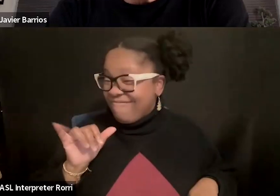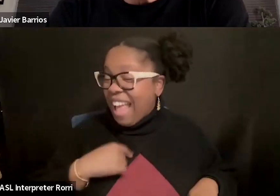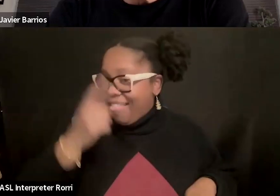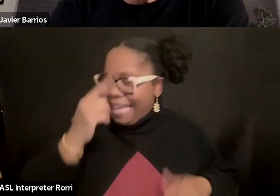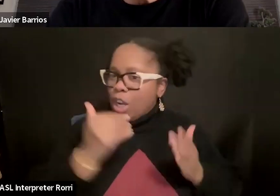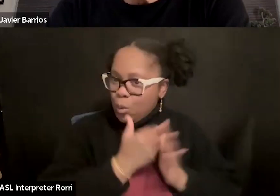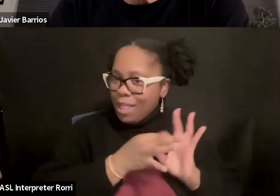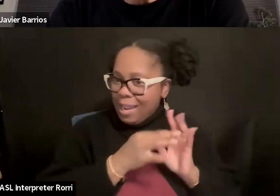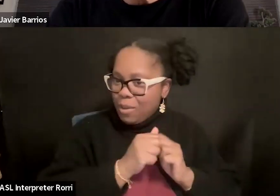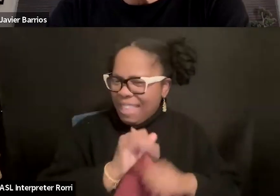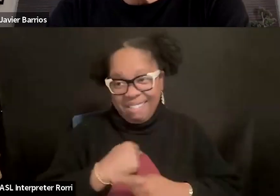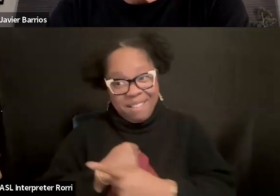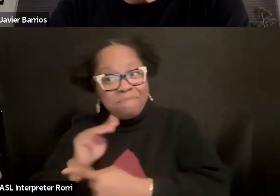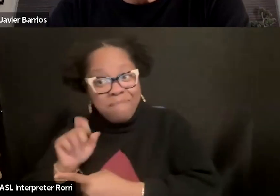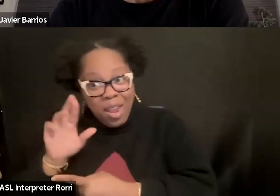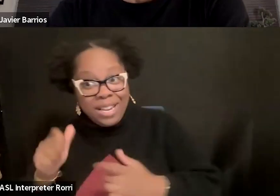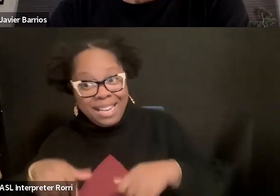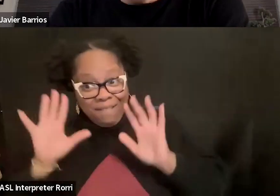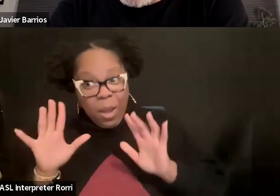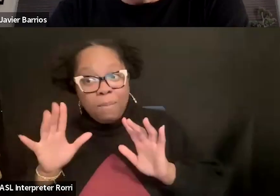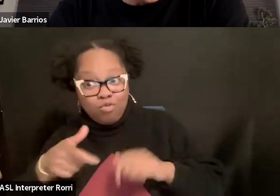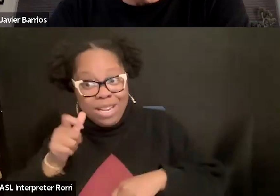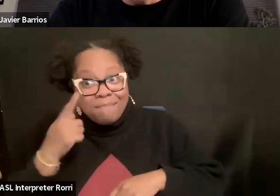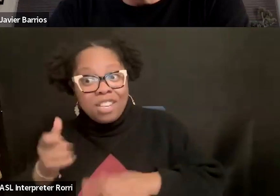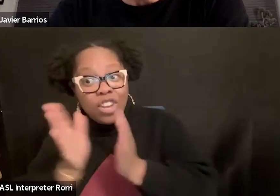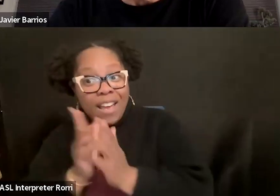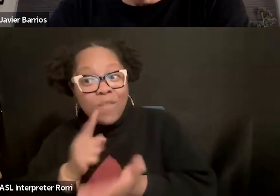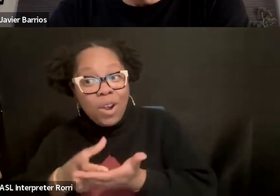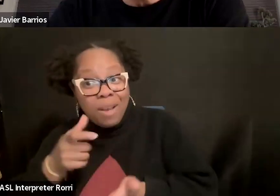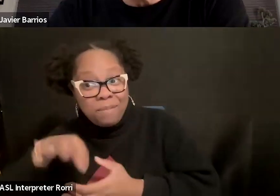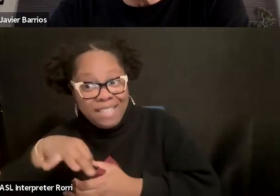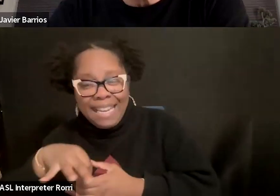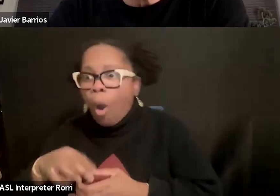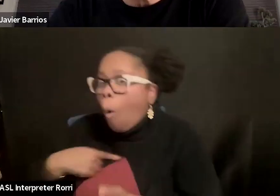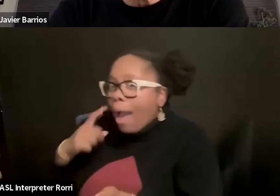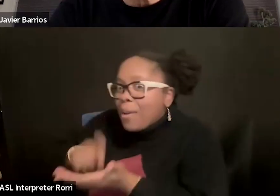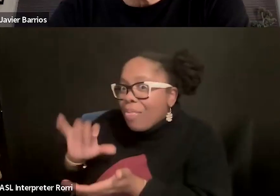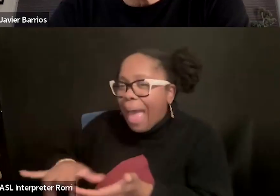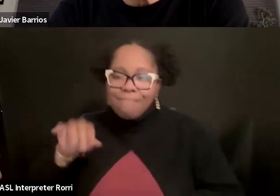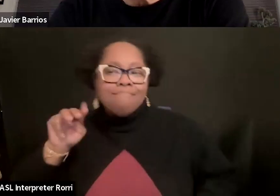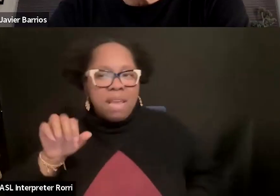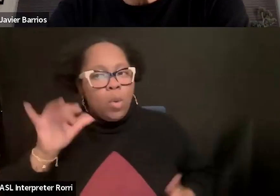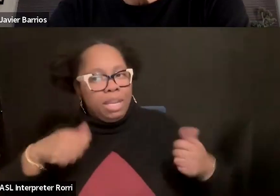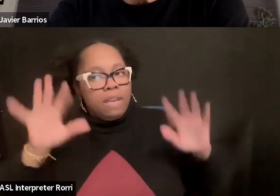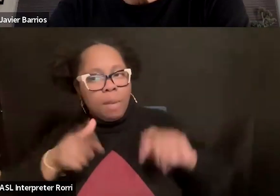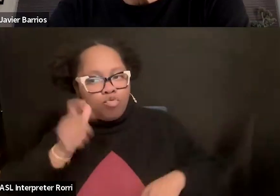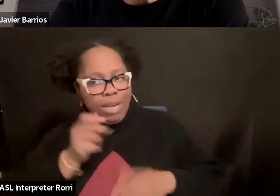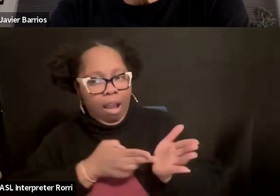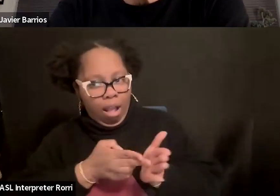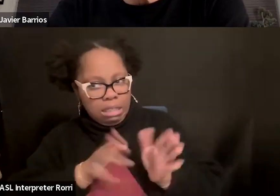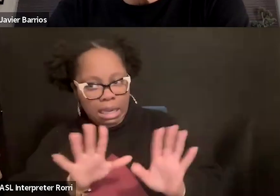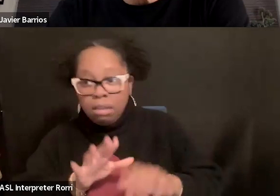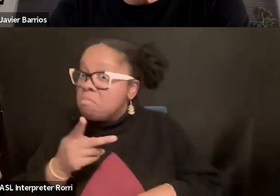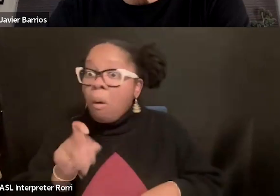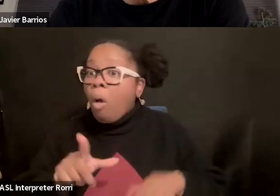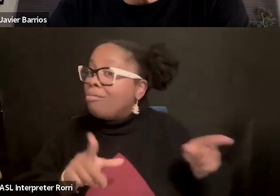I think Mary kind of gives up drinking though, because she asked for a cup of tea at that I restaurant. noticed that. Yeah. I think Mary gives up drinking, honestly. But I don't think Paul